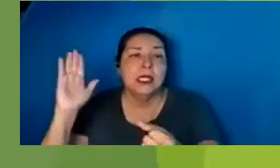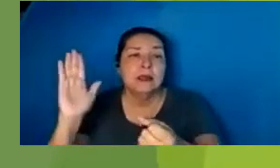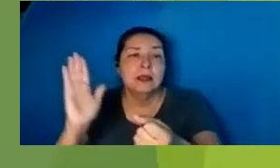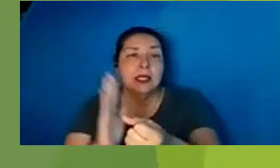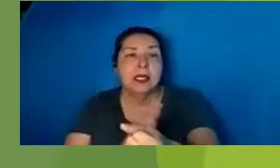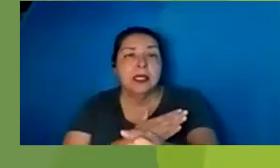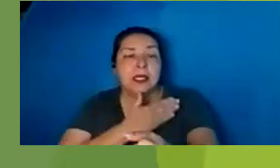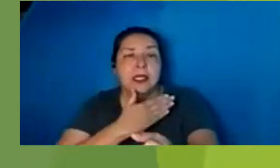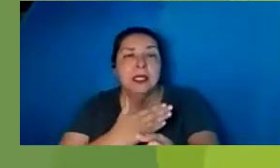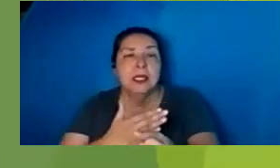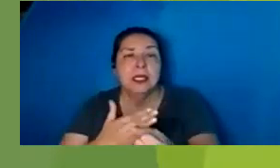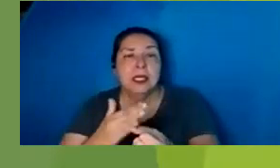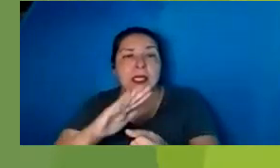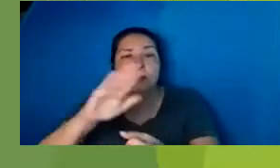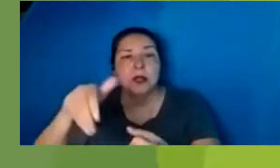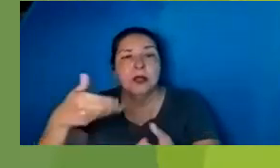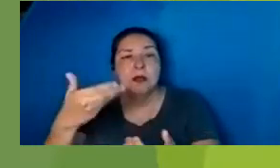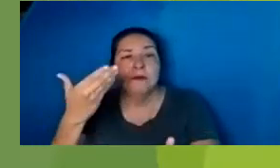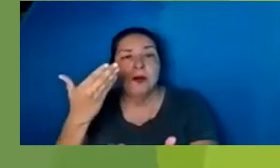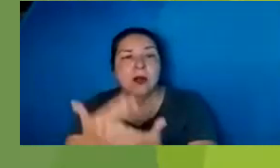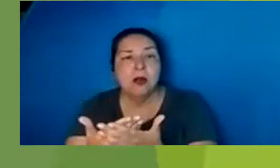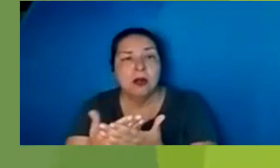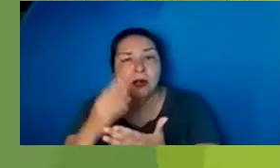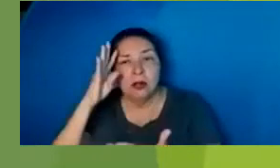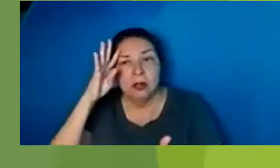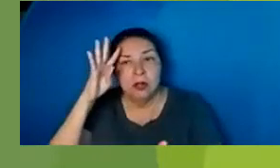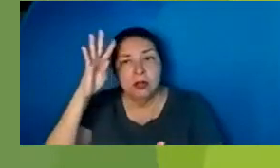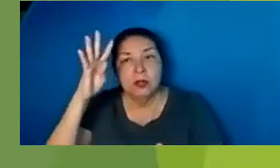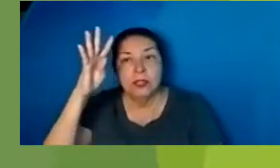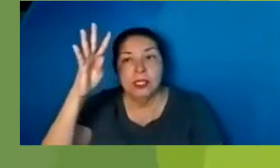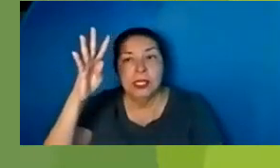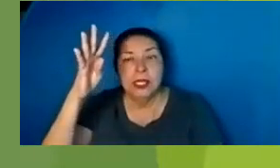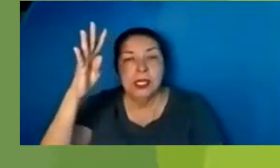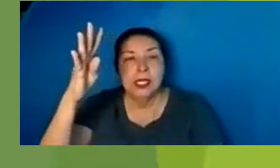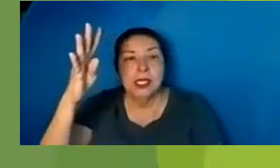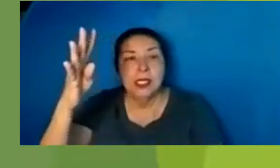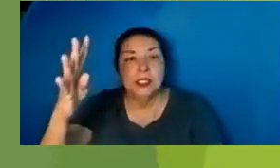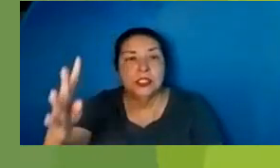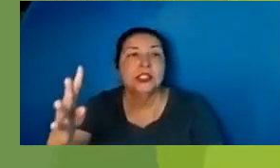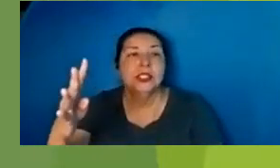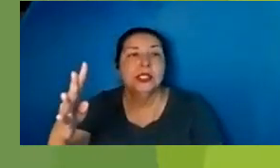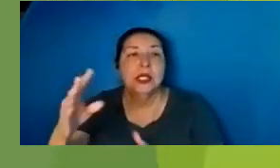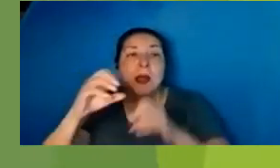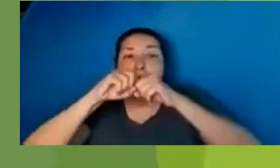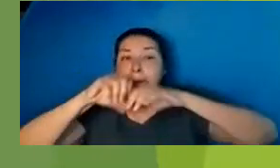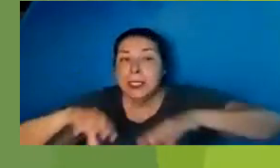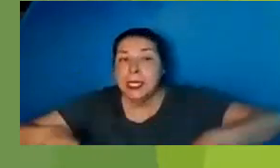in the kingdom of all creation.